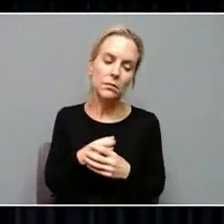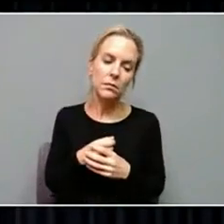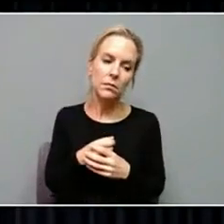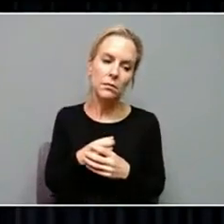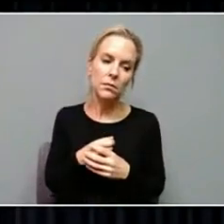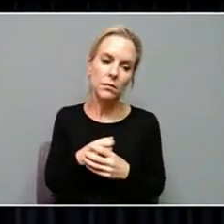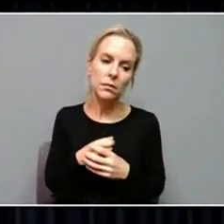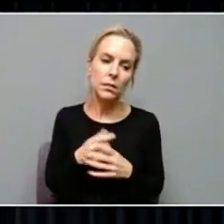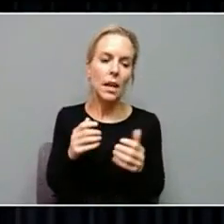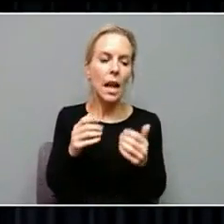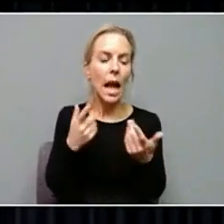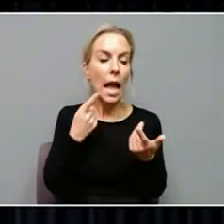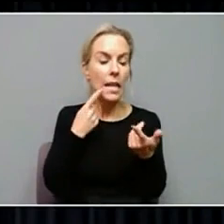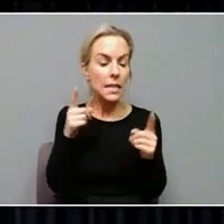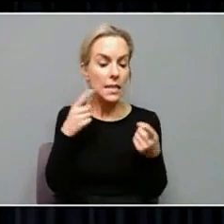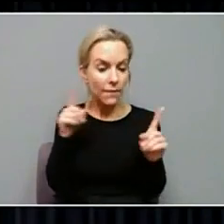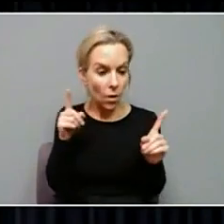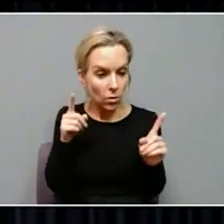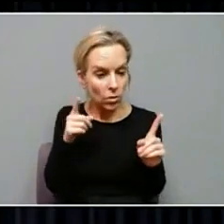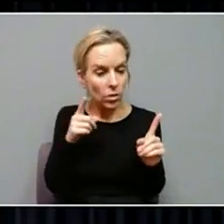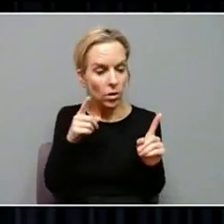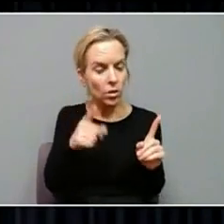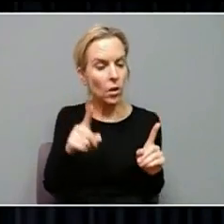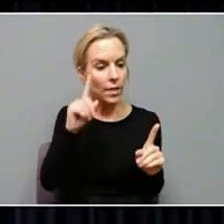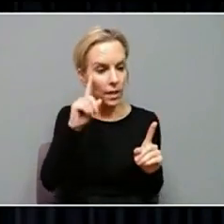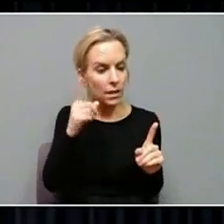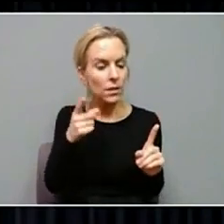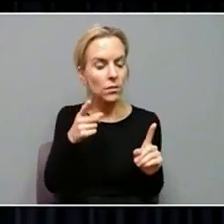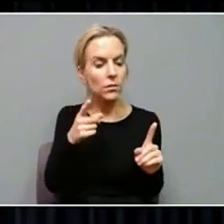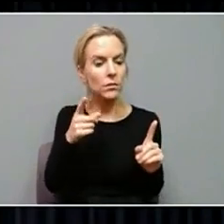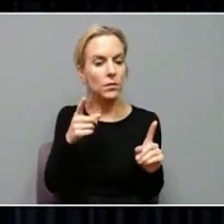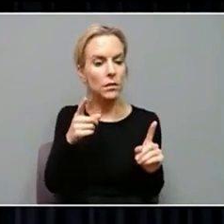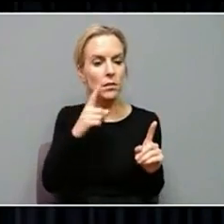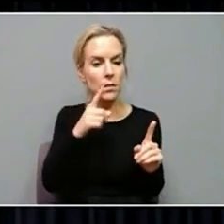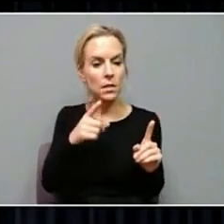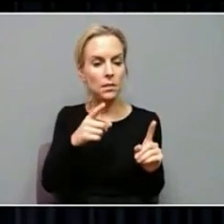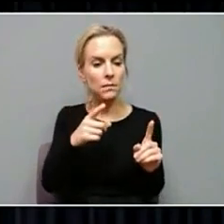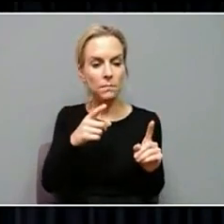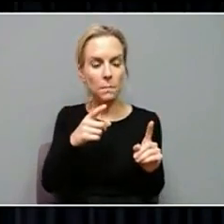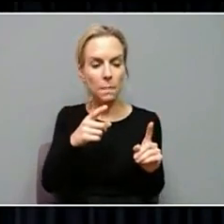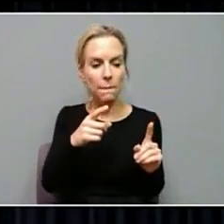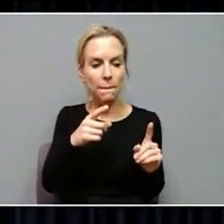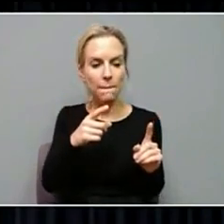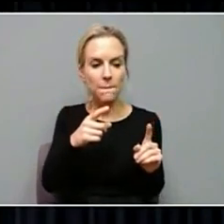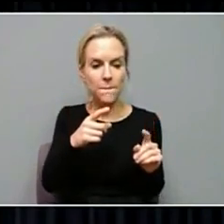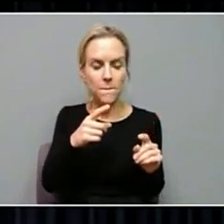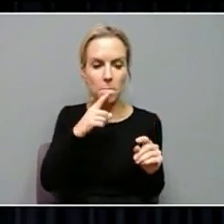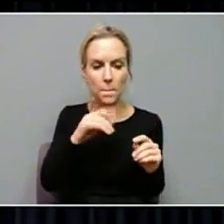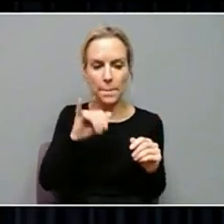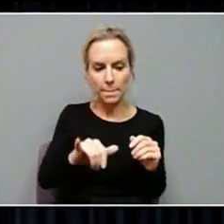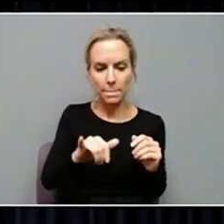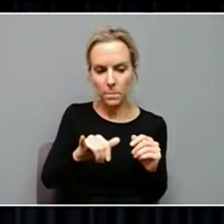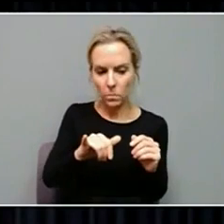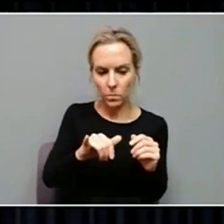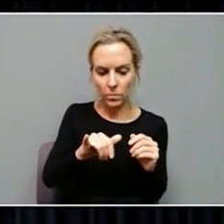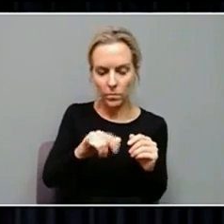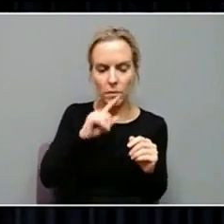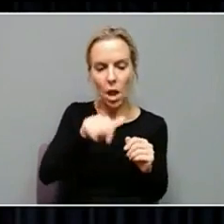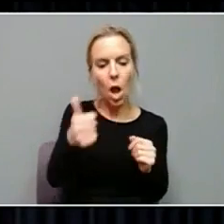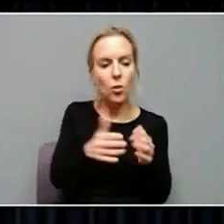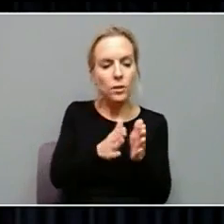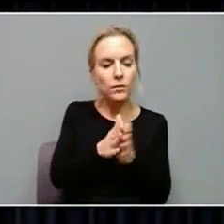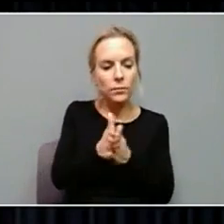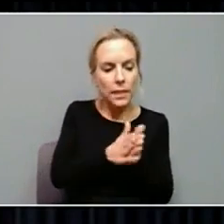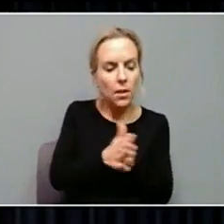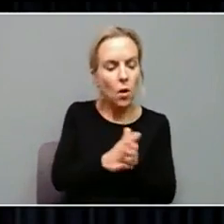How successful do you think has been the Shot at a Million campaign? And what other initiatives or measures